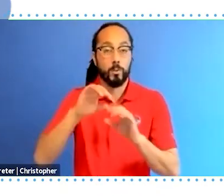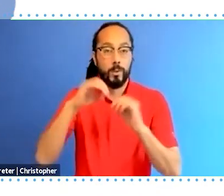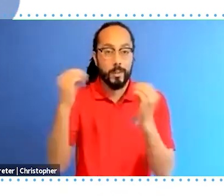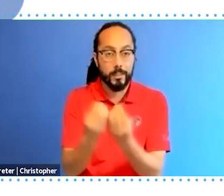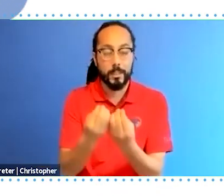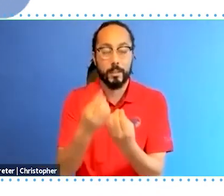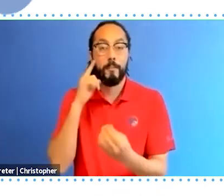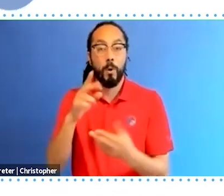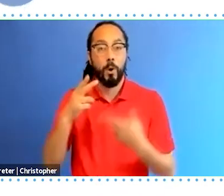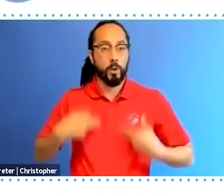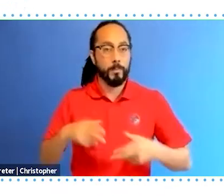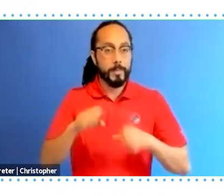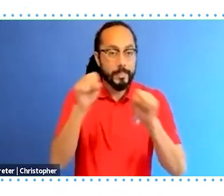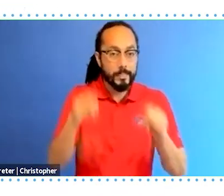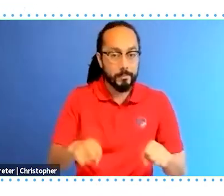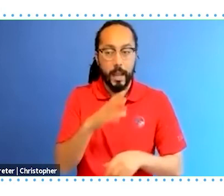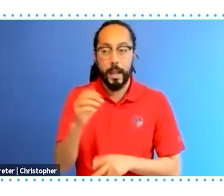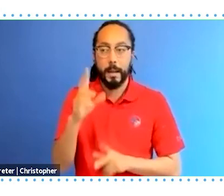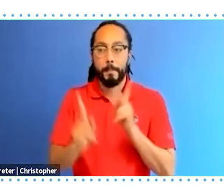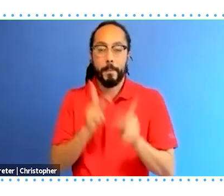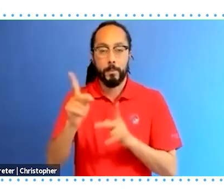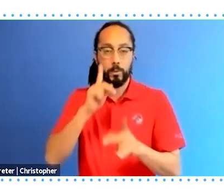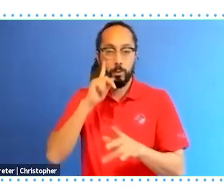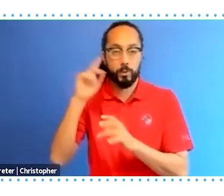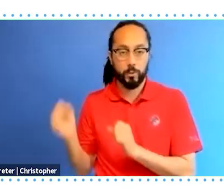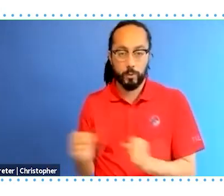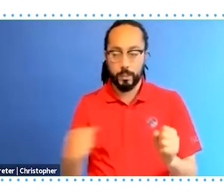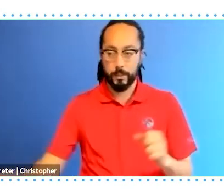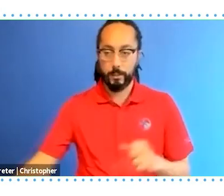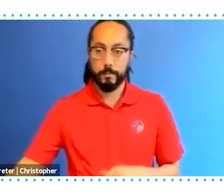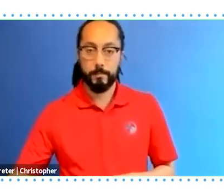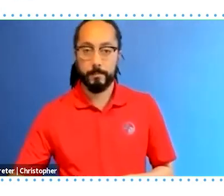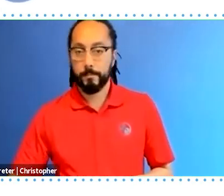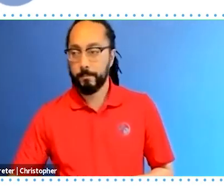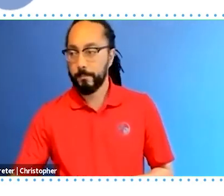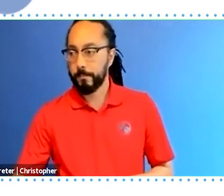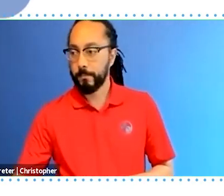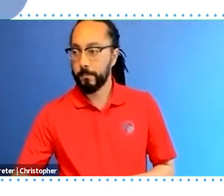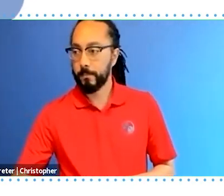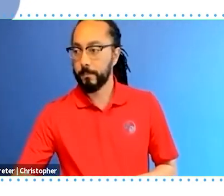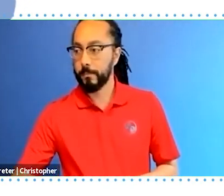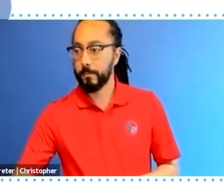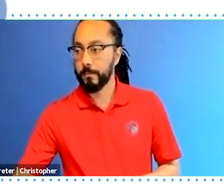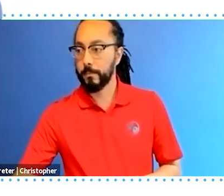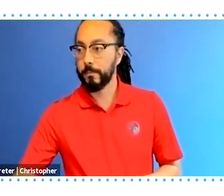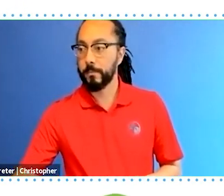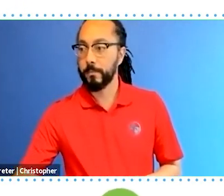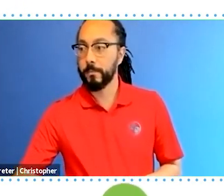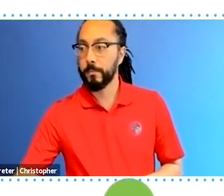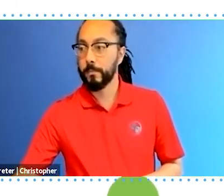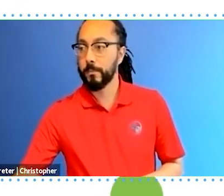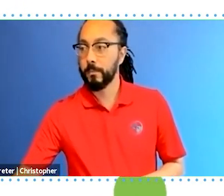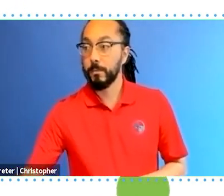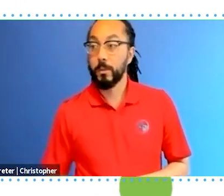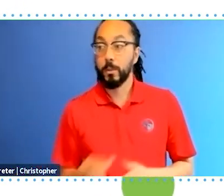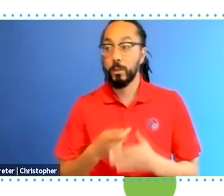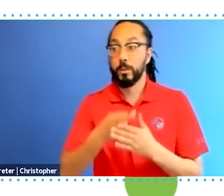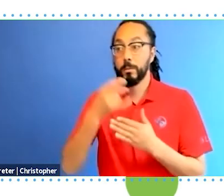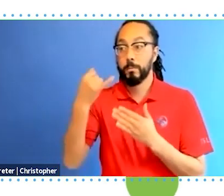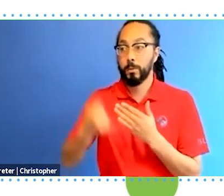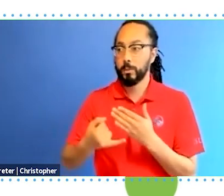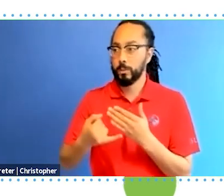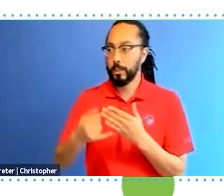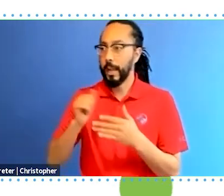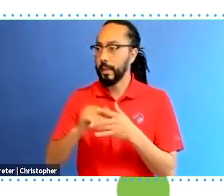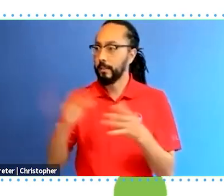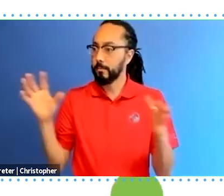systems and people strategies to respond to the current climate. The project is conducted in partnership with LeSage Arts